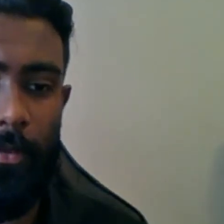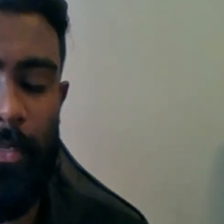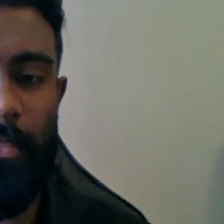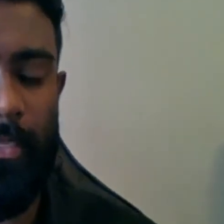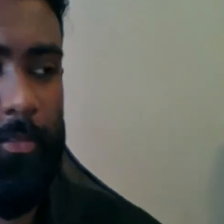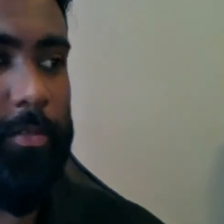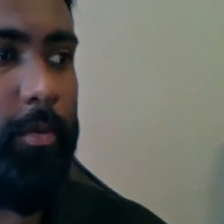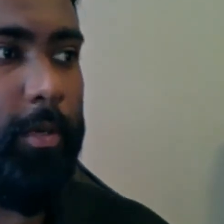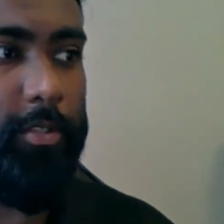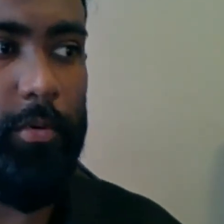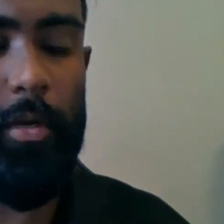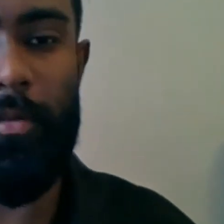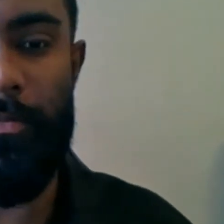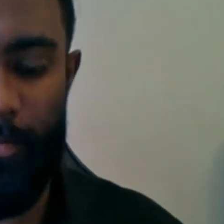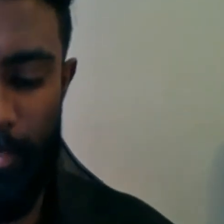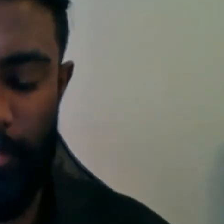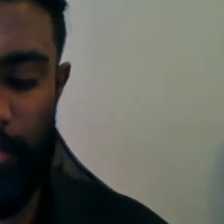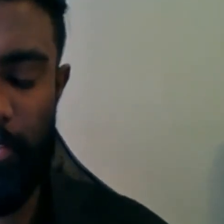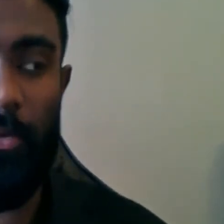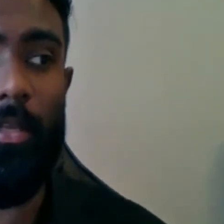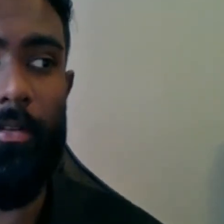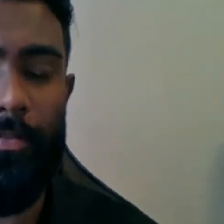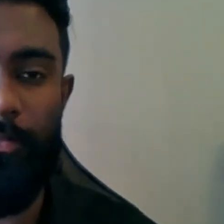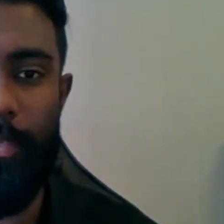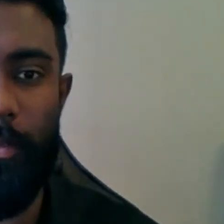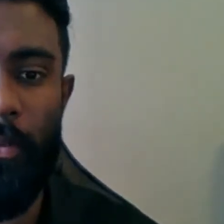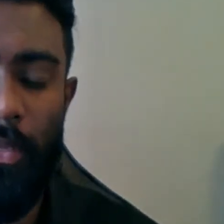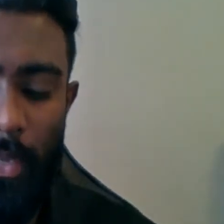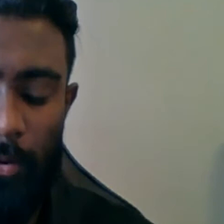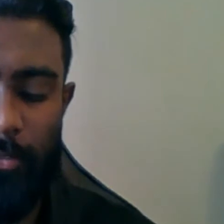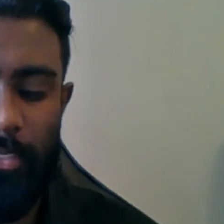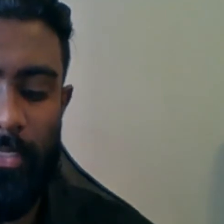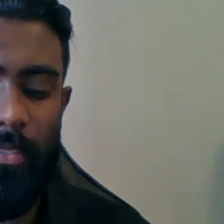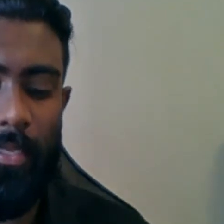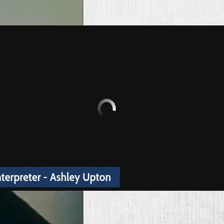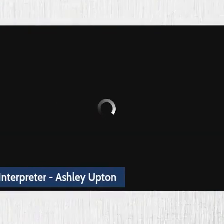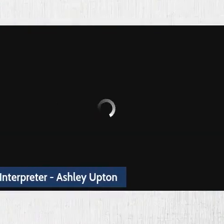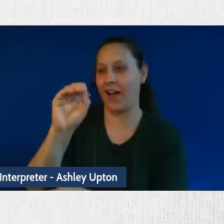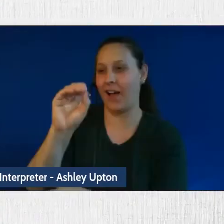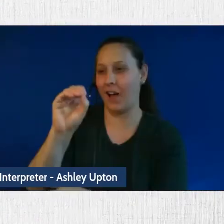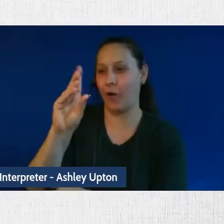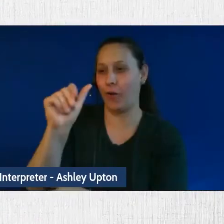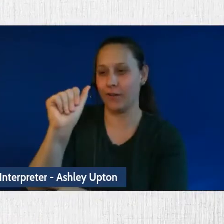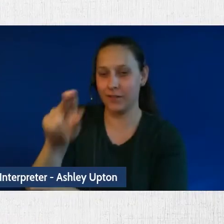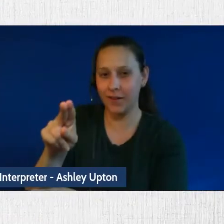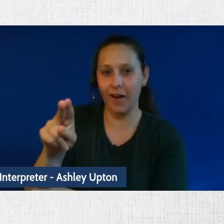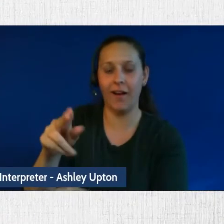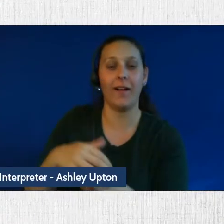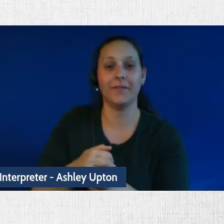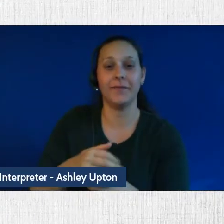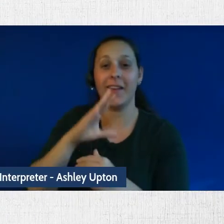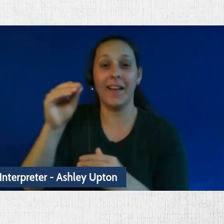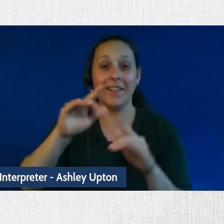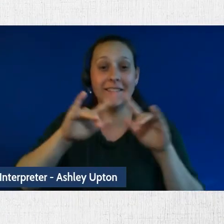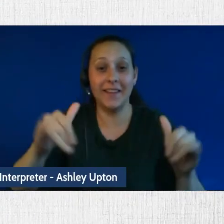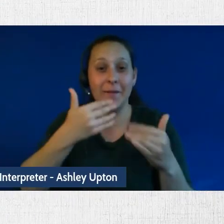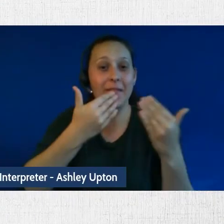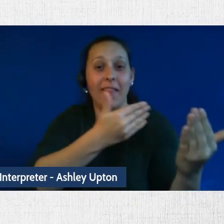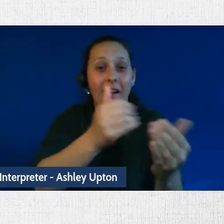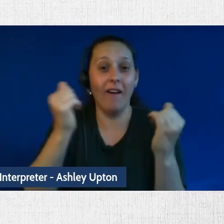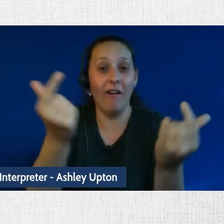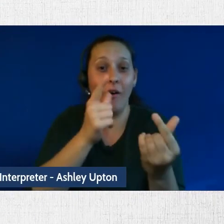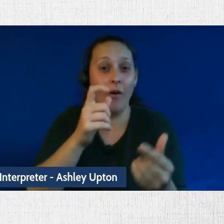Thank you so much, Rohan and Zhaodan for the video. I'd also like to thank everyone else that has presented prior to myself.